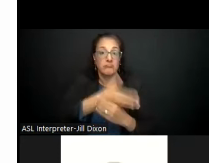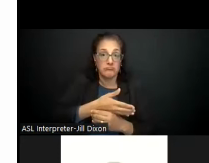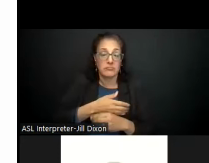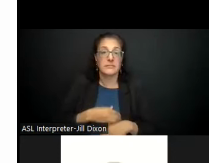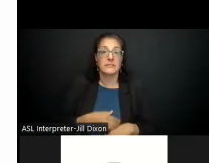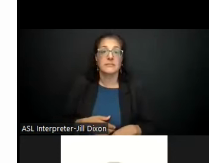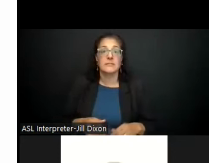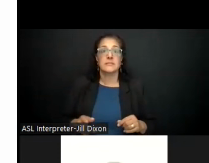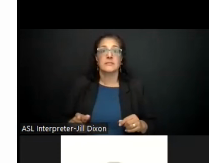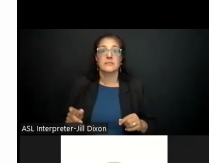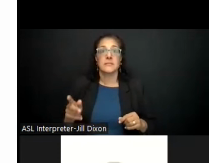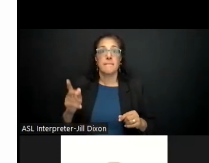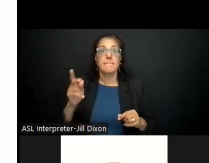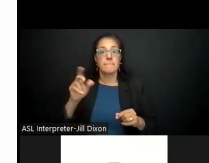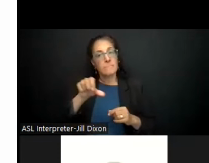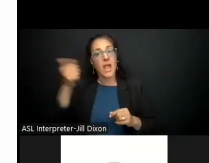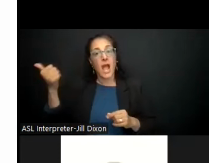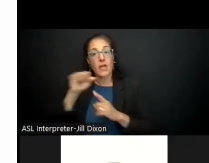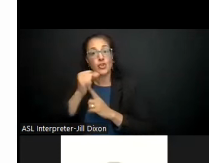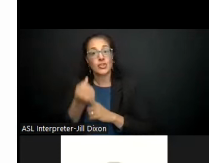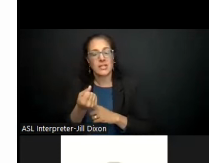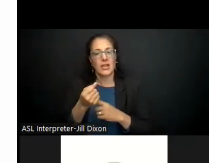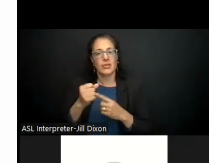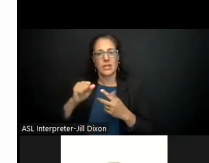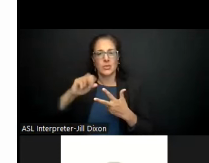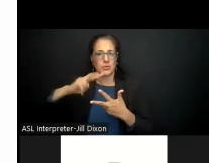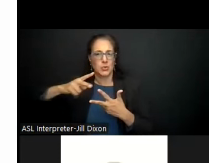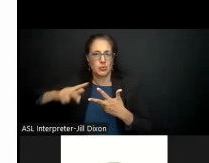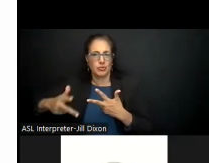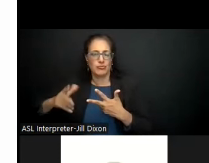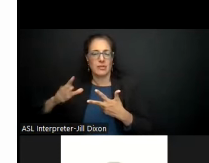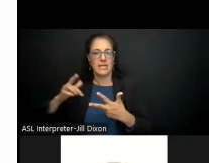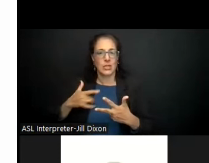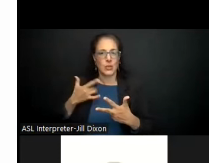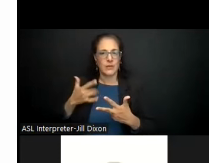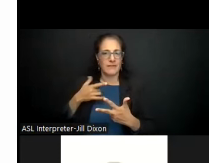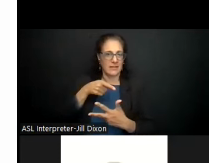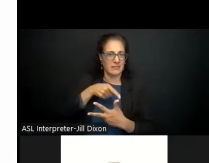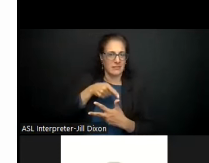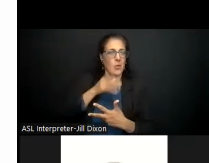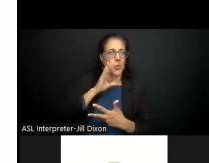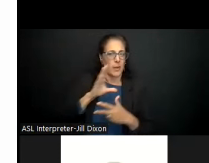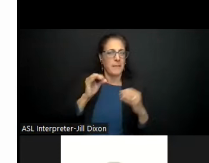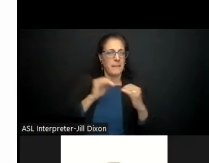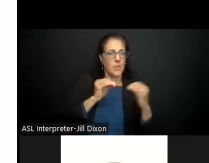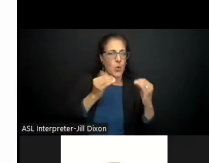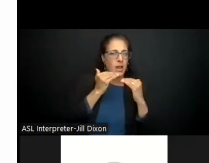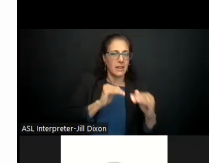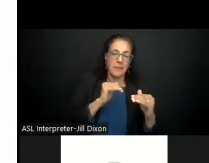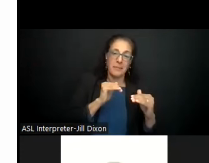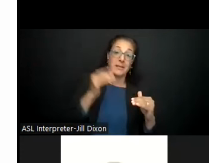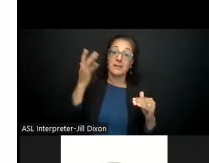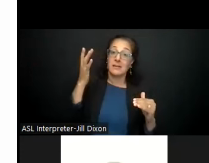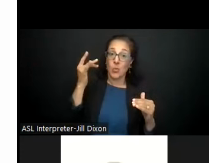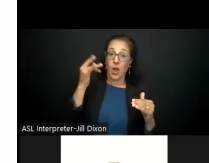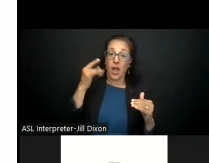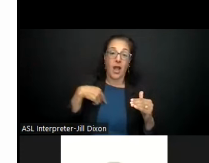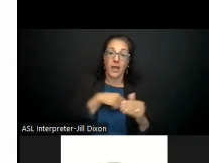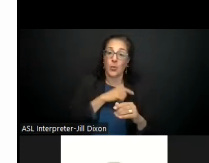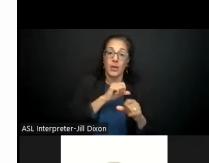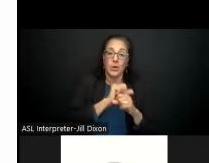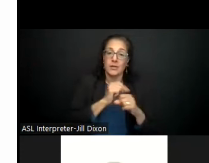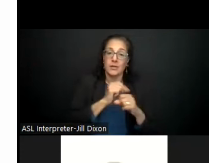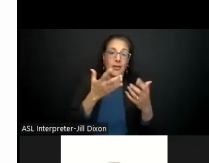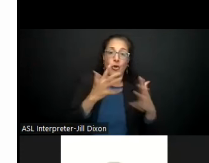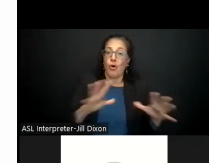we step through the other scenarios that these ones feel a bit more limited, and essentially that's because we're working within the